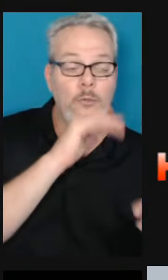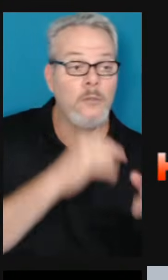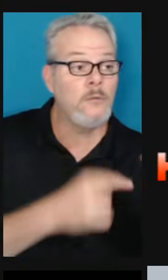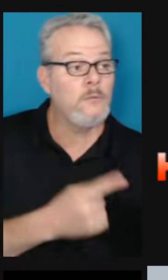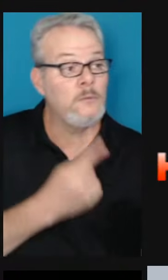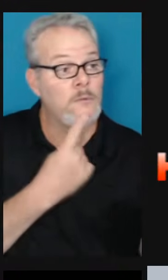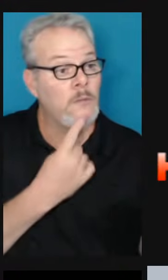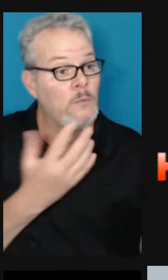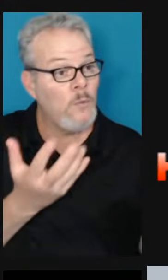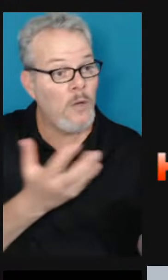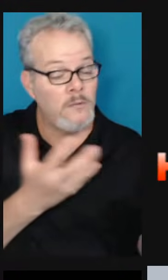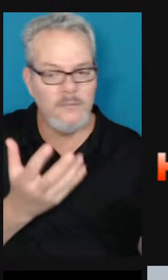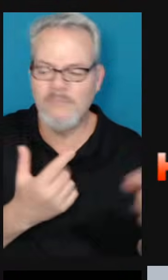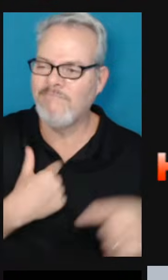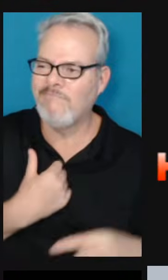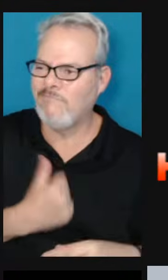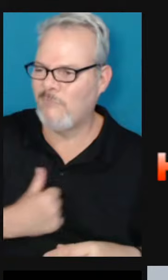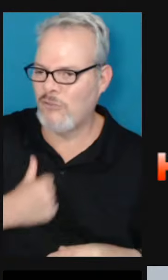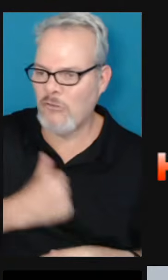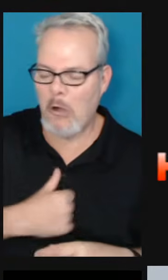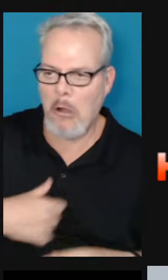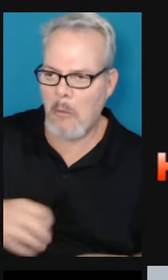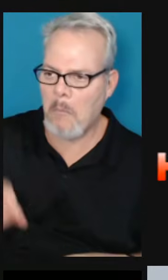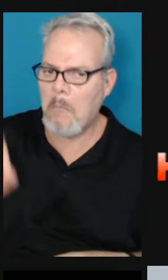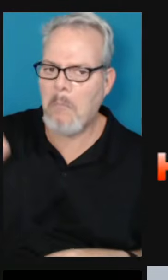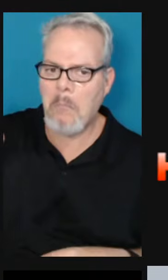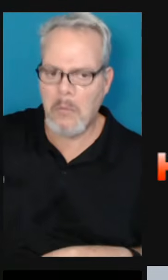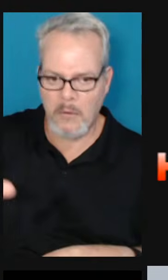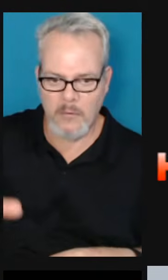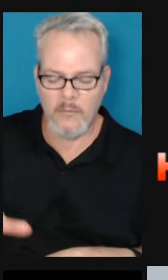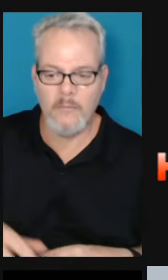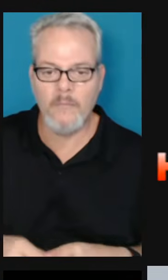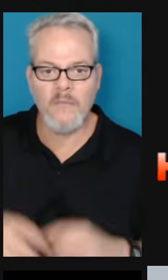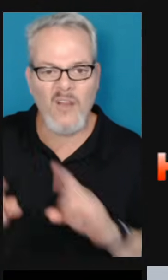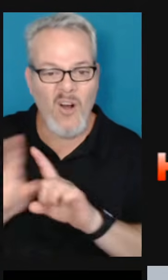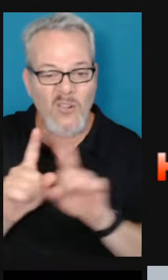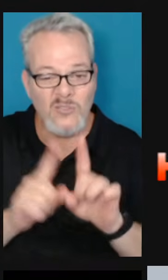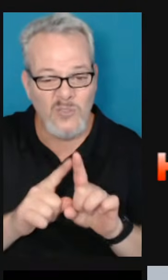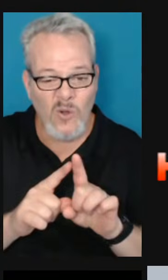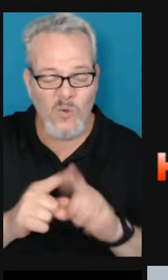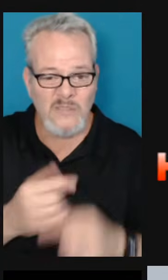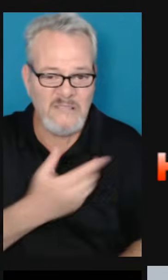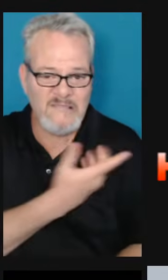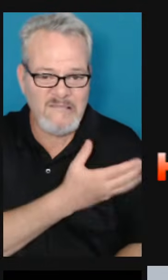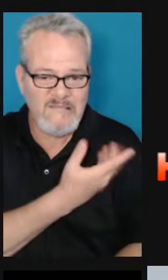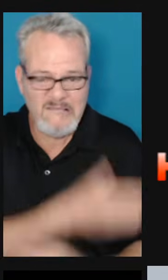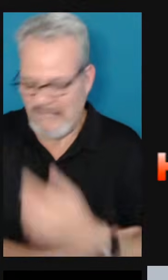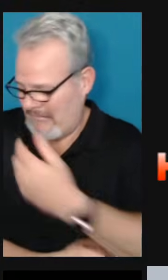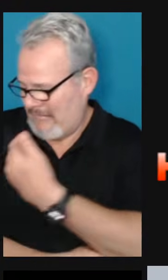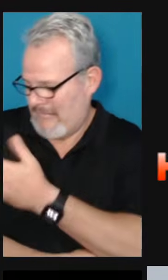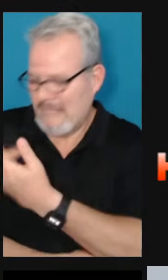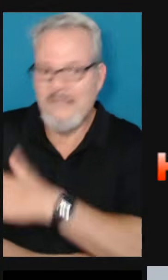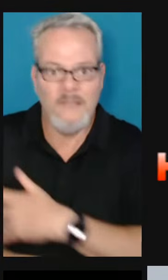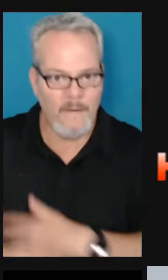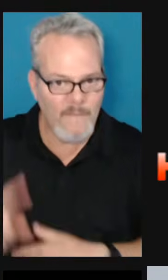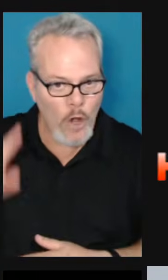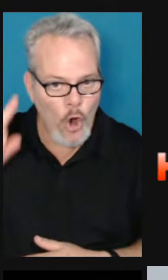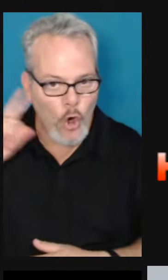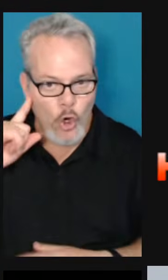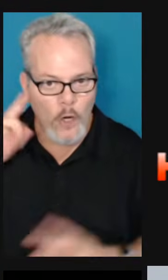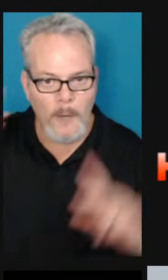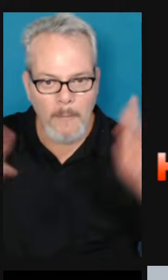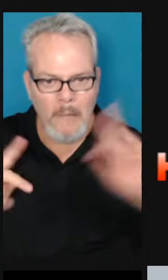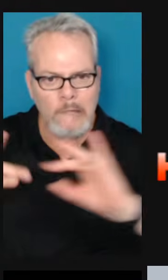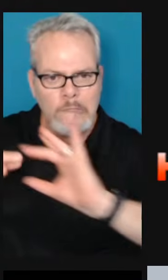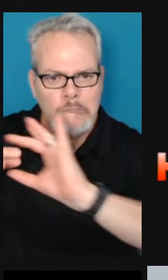just hopping in there for a second, but yeah, and also just getting it off yourself. I heard a whole bunch of talk about how to get it off yourself if you do